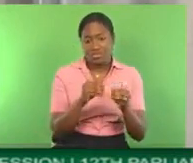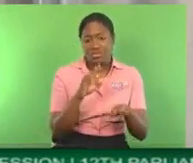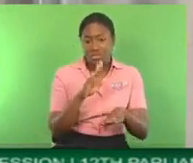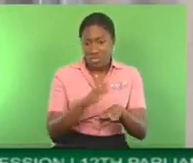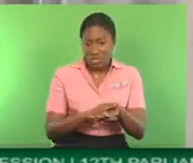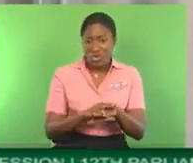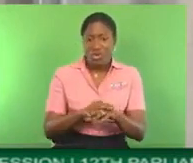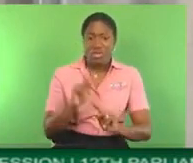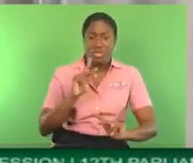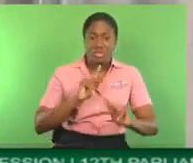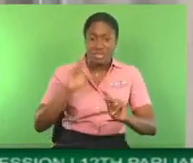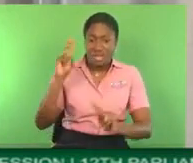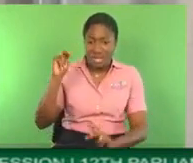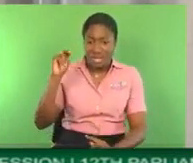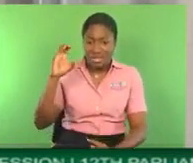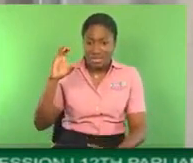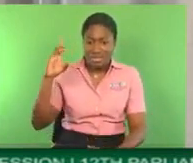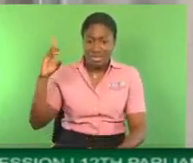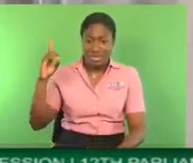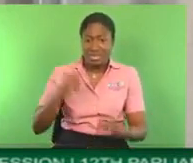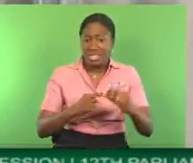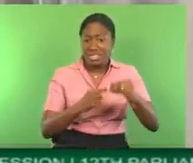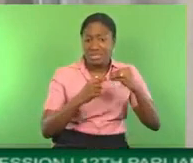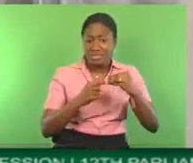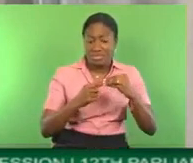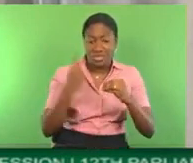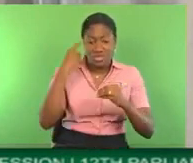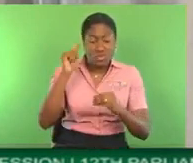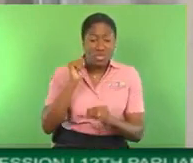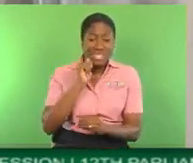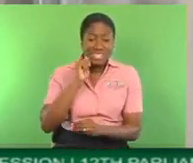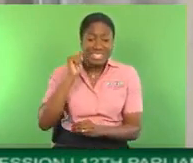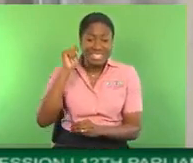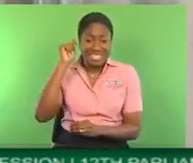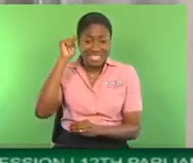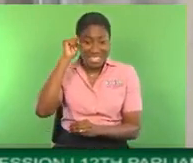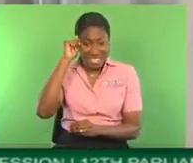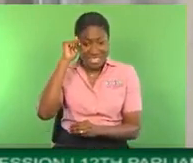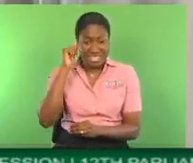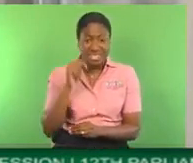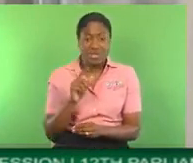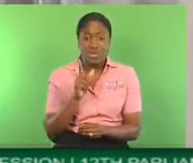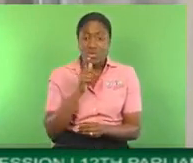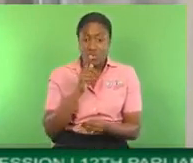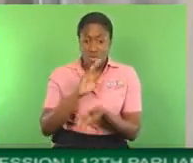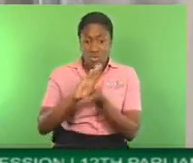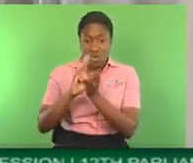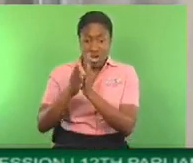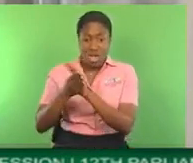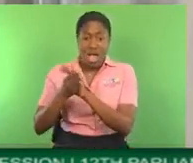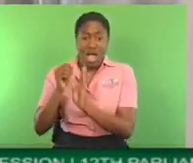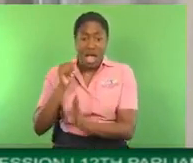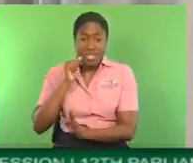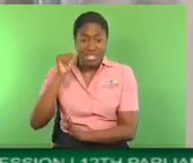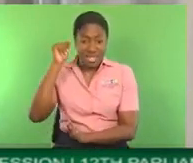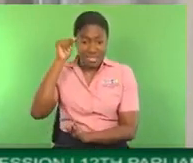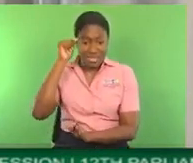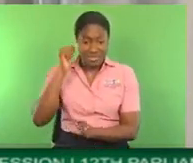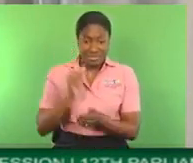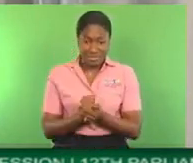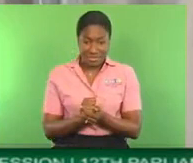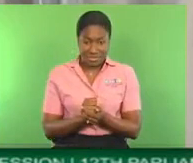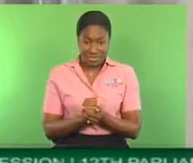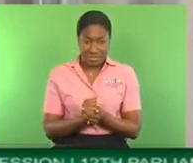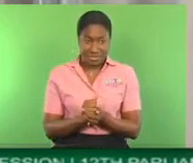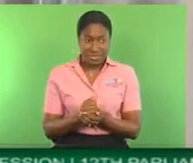NCDs, particularly among the teen population moving to early adulthood. As a practitioner, it's difficult